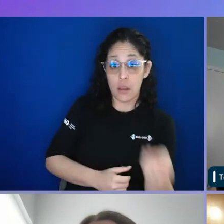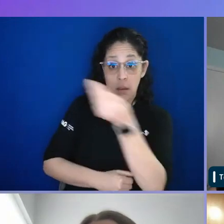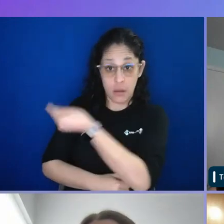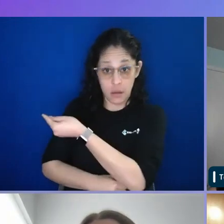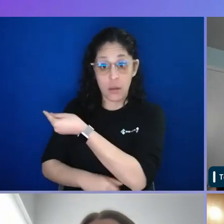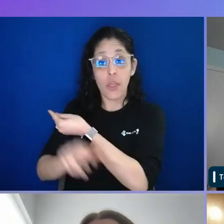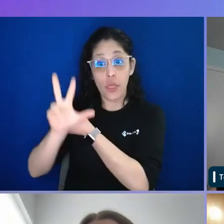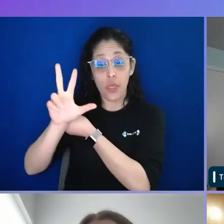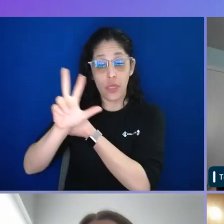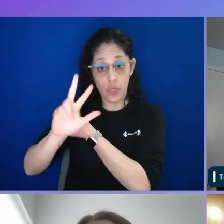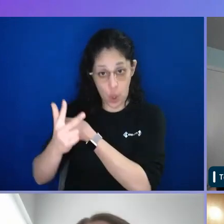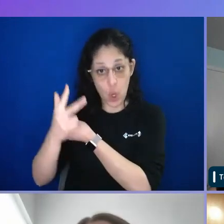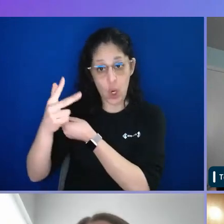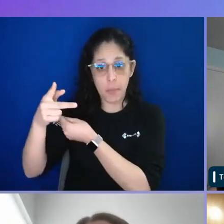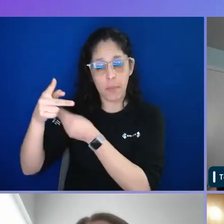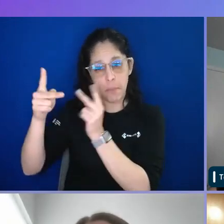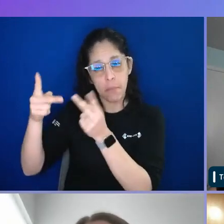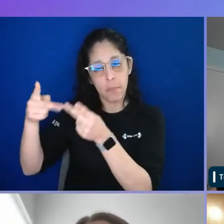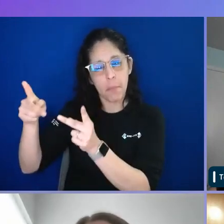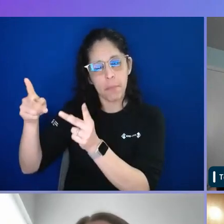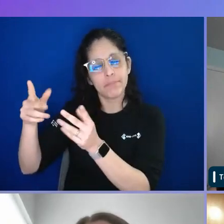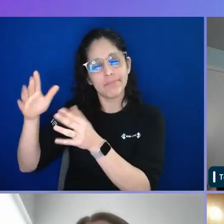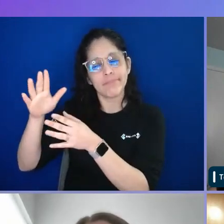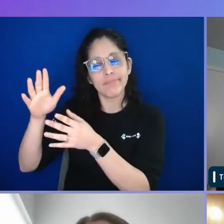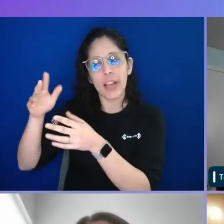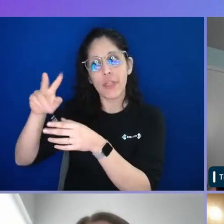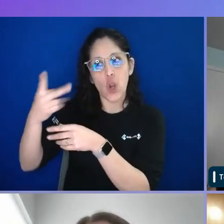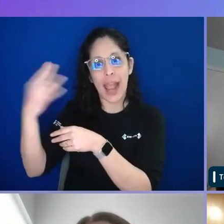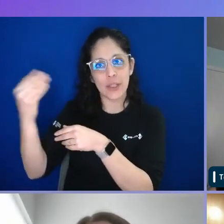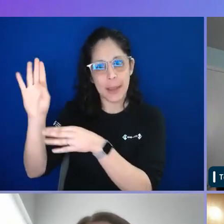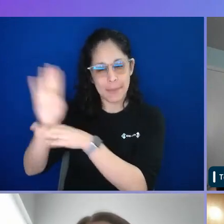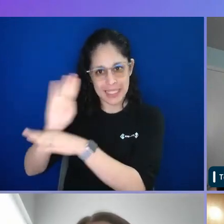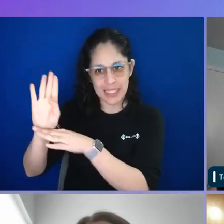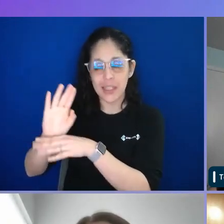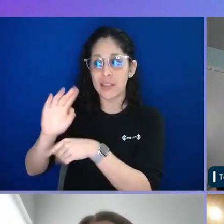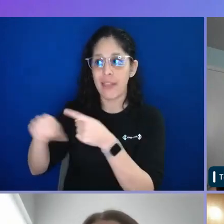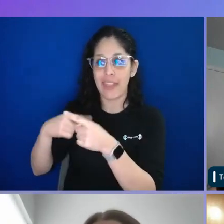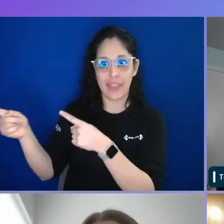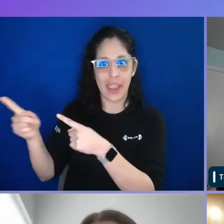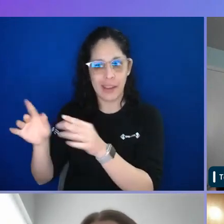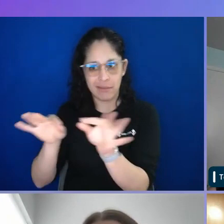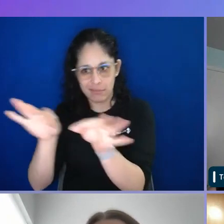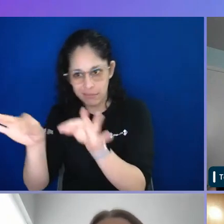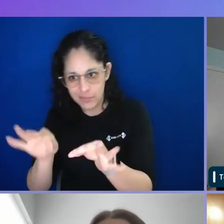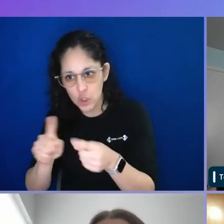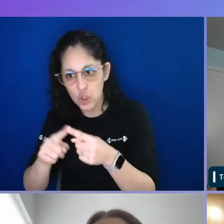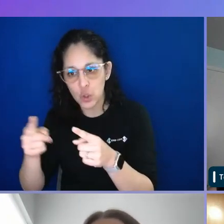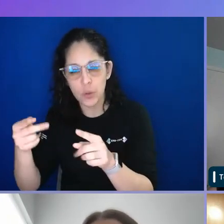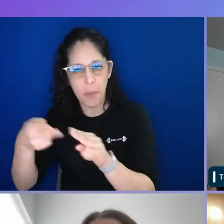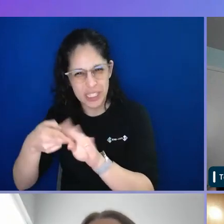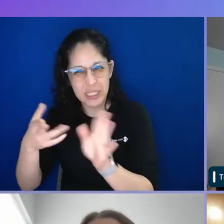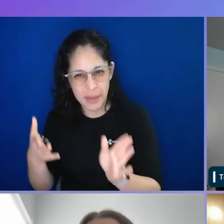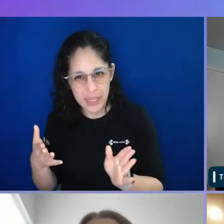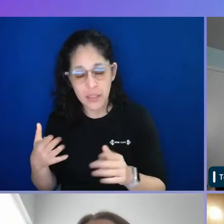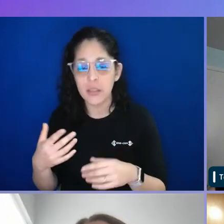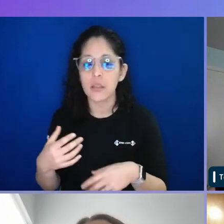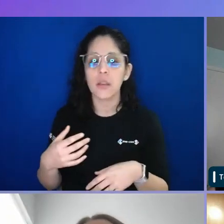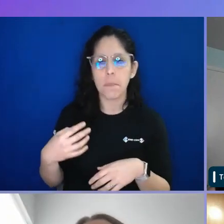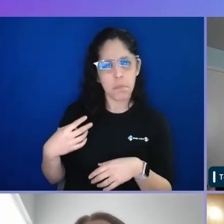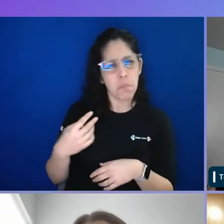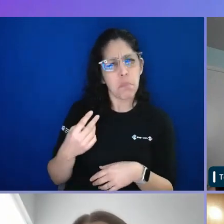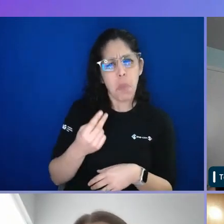when they drafted the outreach email. But previously, Andrea and I both did a little bit. I was the coordinator at the time